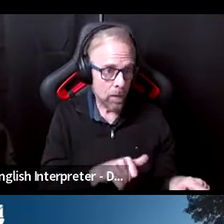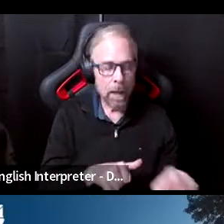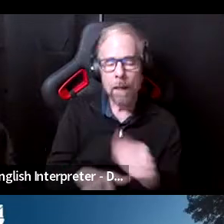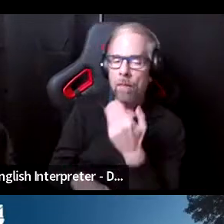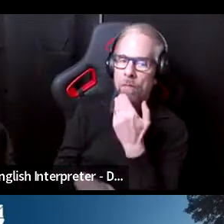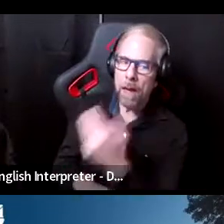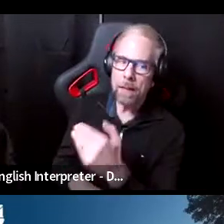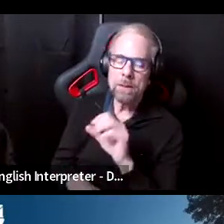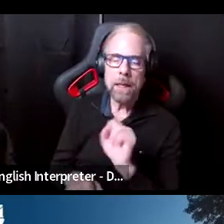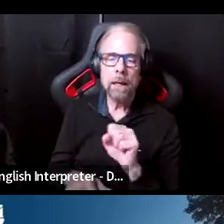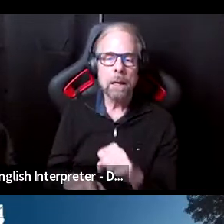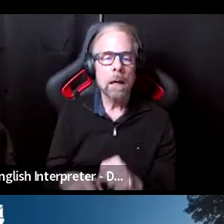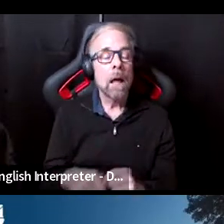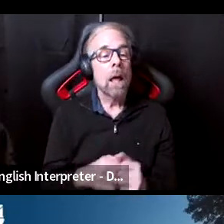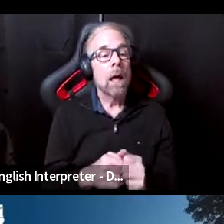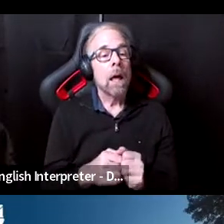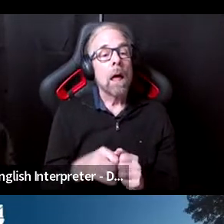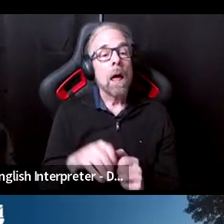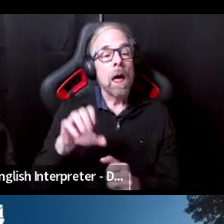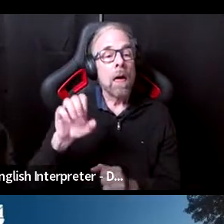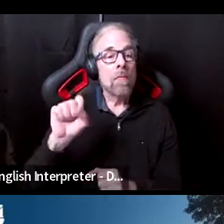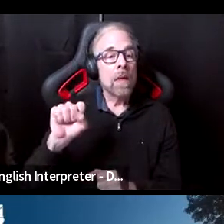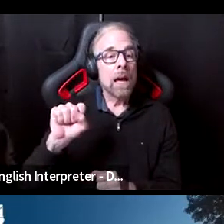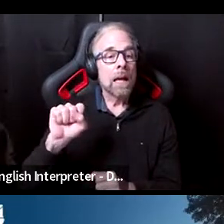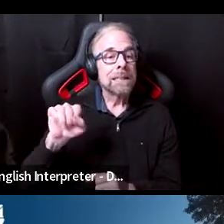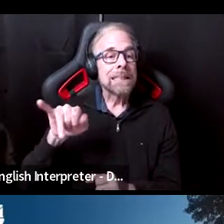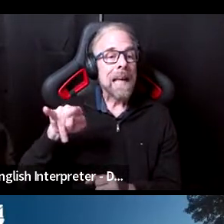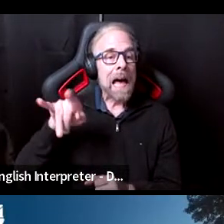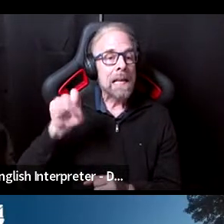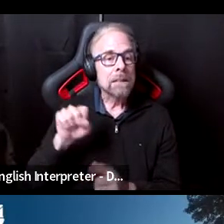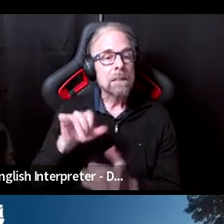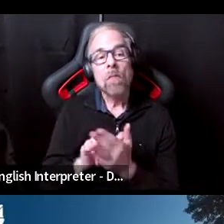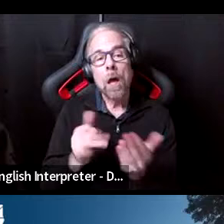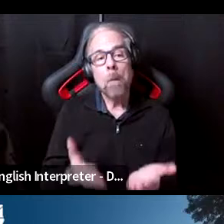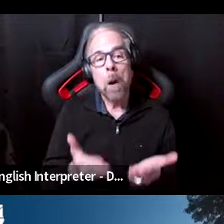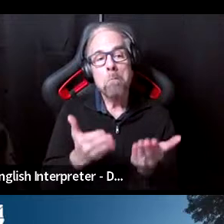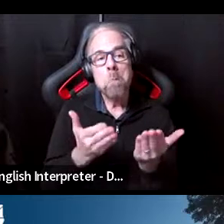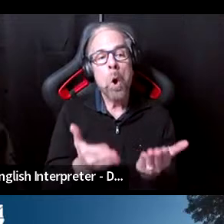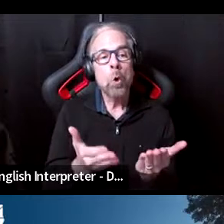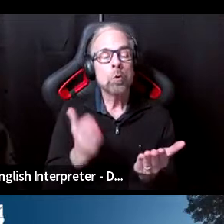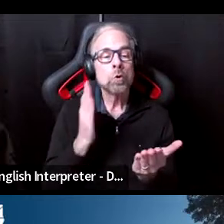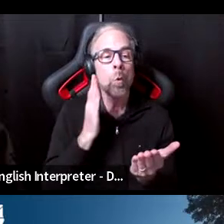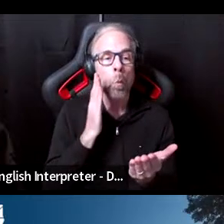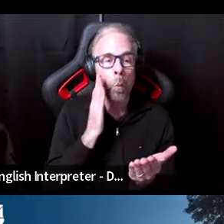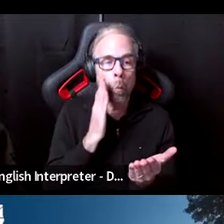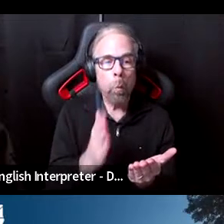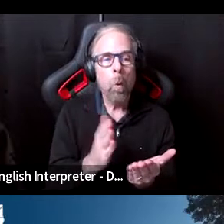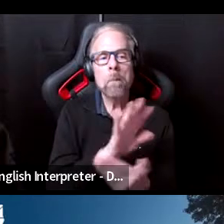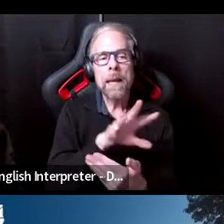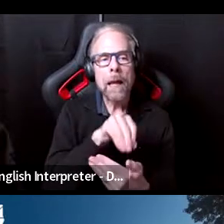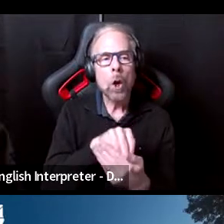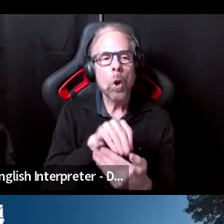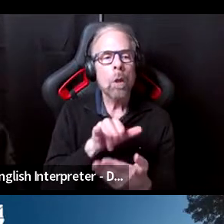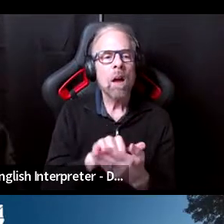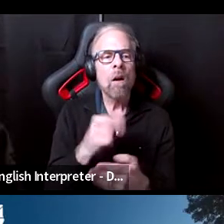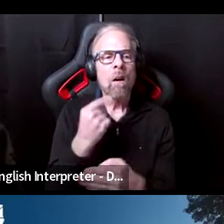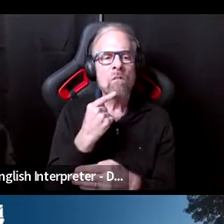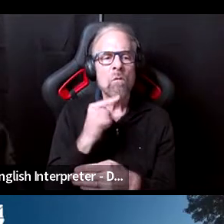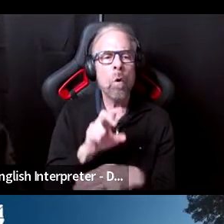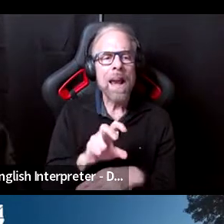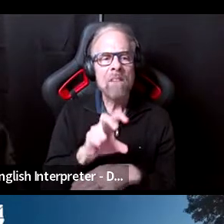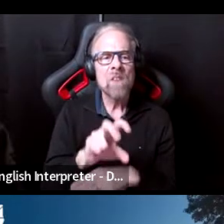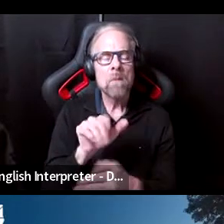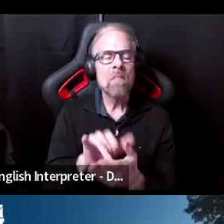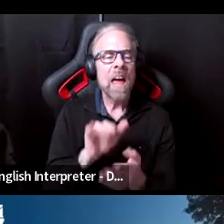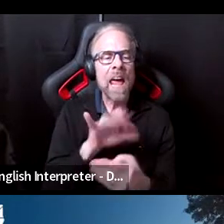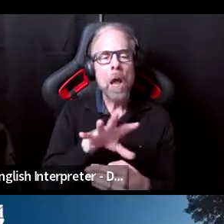Yeah, the sites that are proposed to be included for investments, and that includes sites